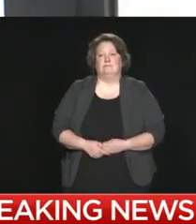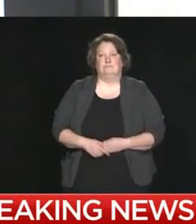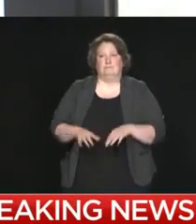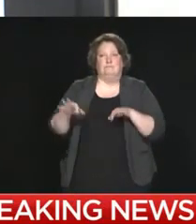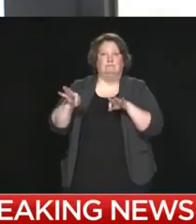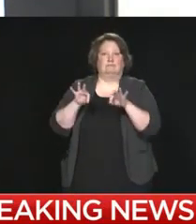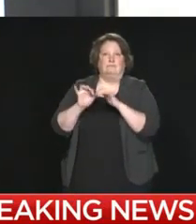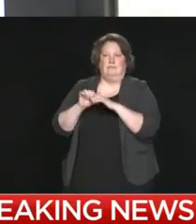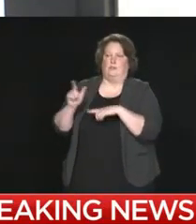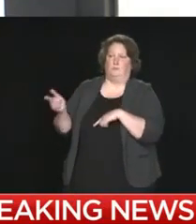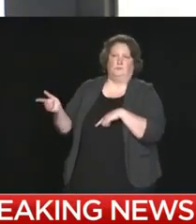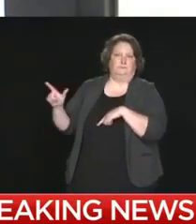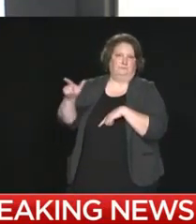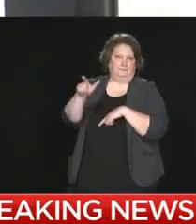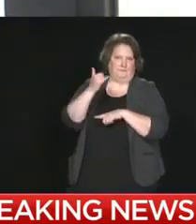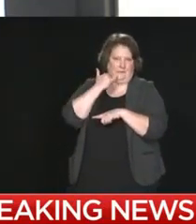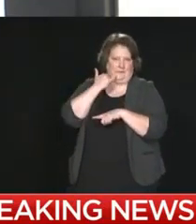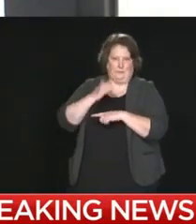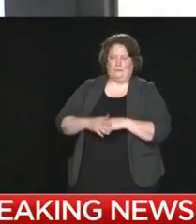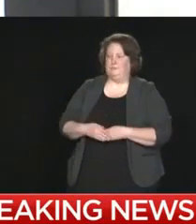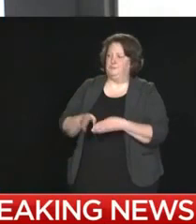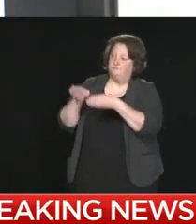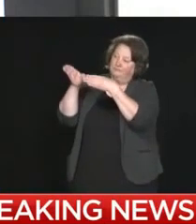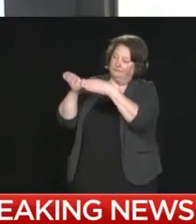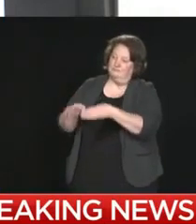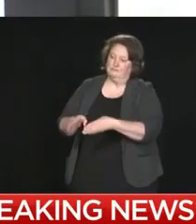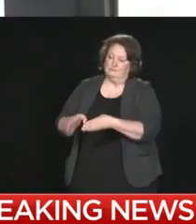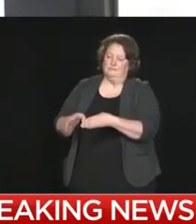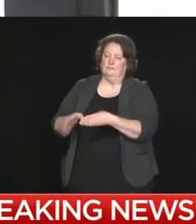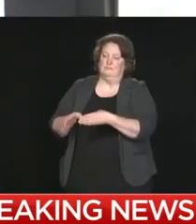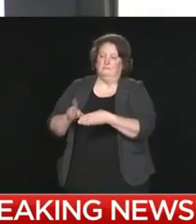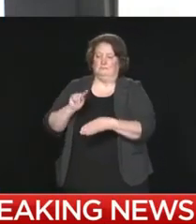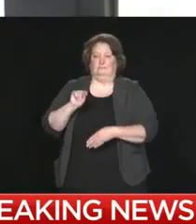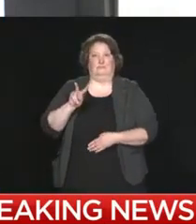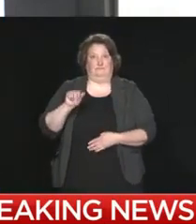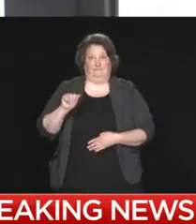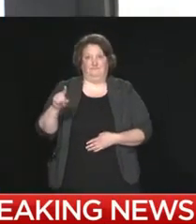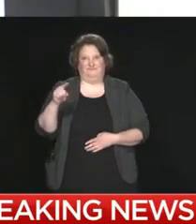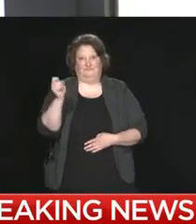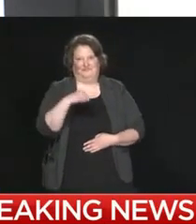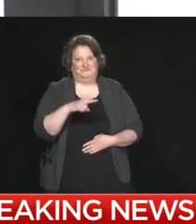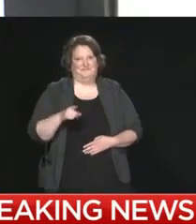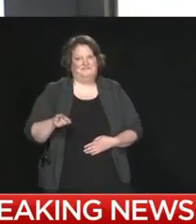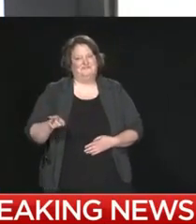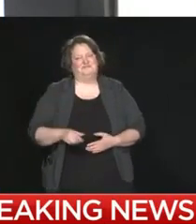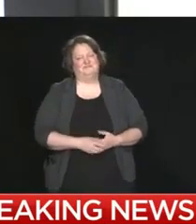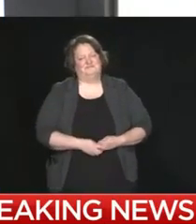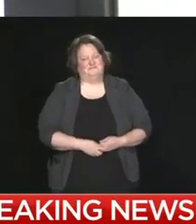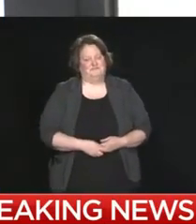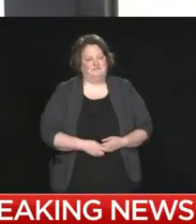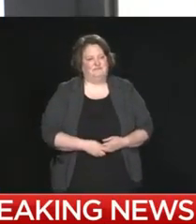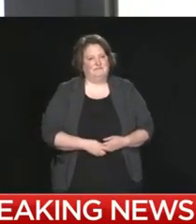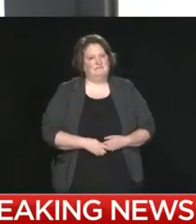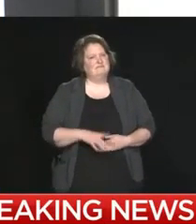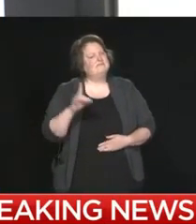les questions, étoile un. Première question, Michel Lamarche, TVA. À vous. Michel Lamarche,